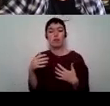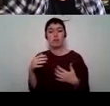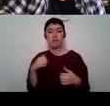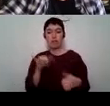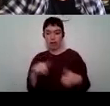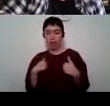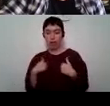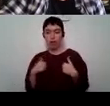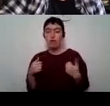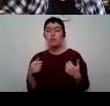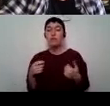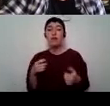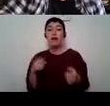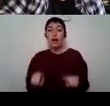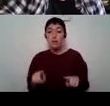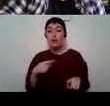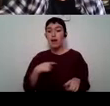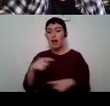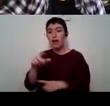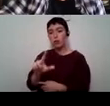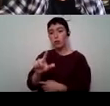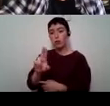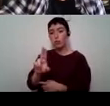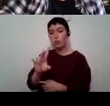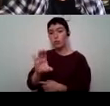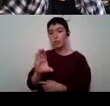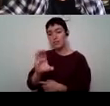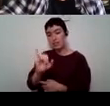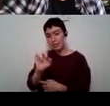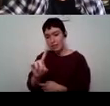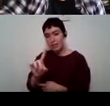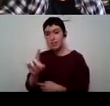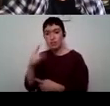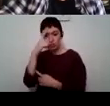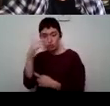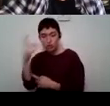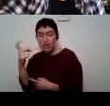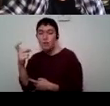Kong ended up knocking on my door and was this